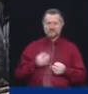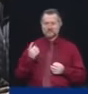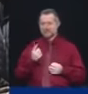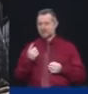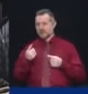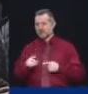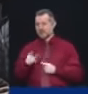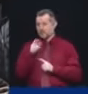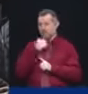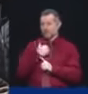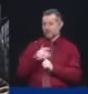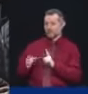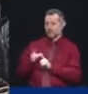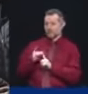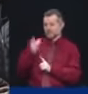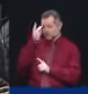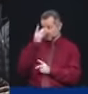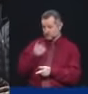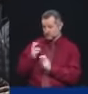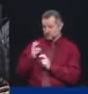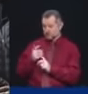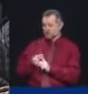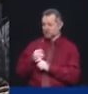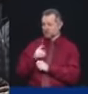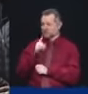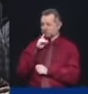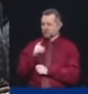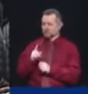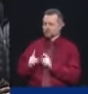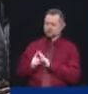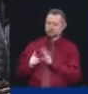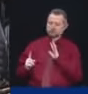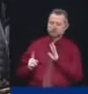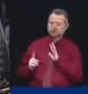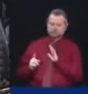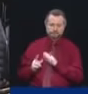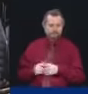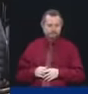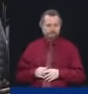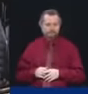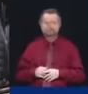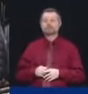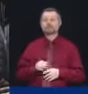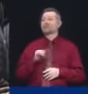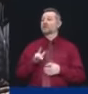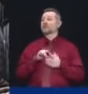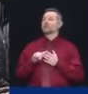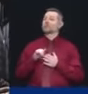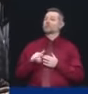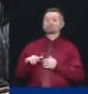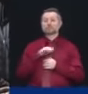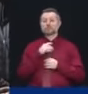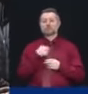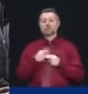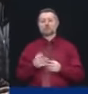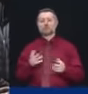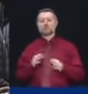virus, you can make sure that other people don't get the virus. I look at New York as an extended